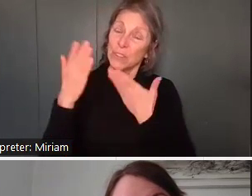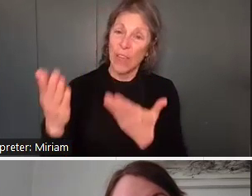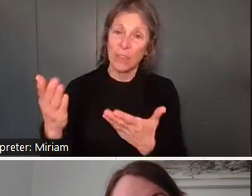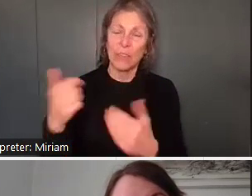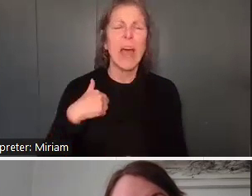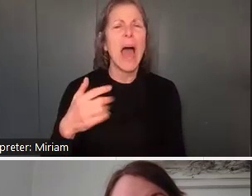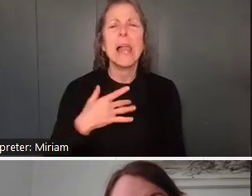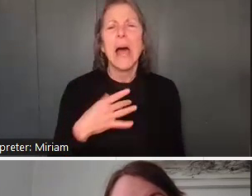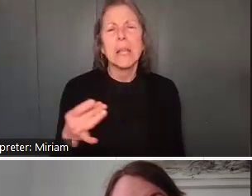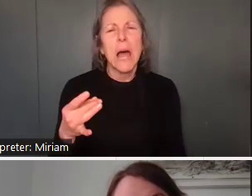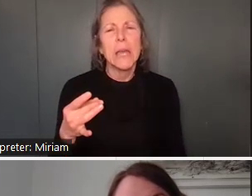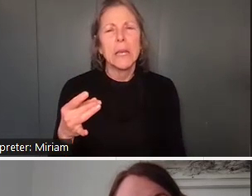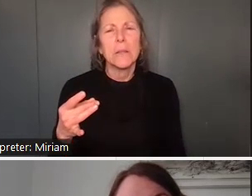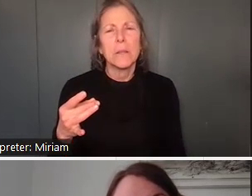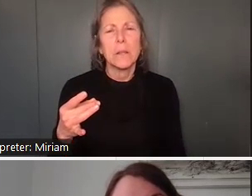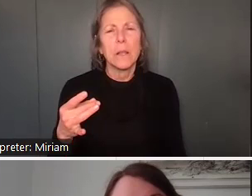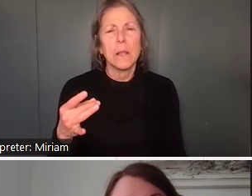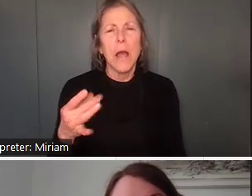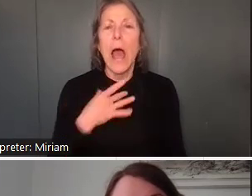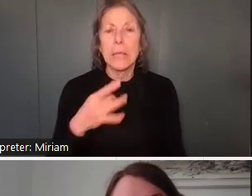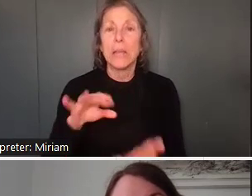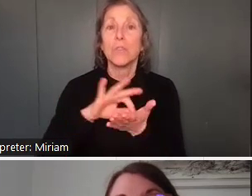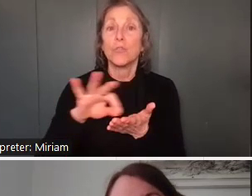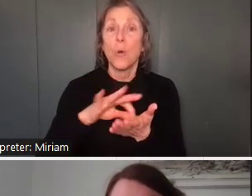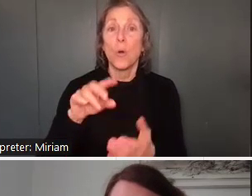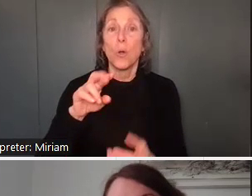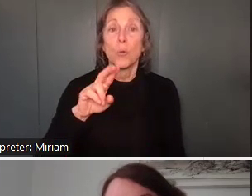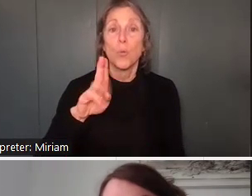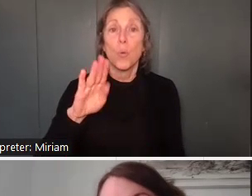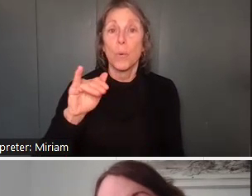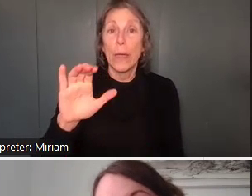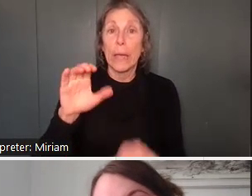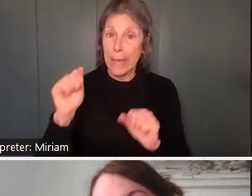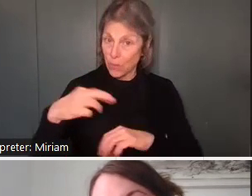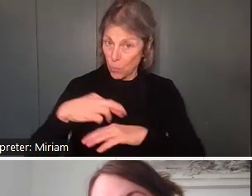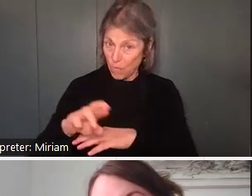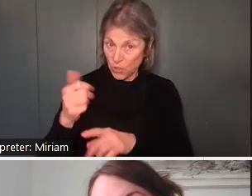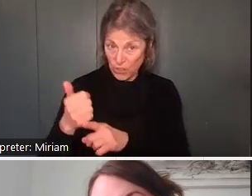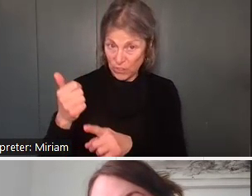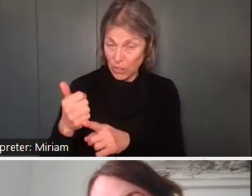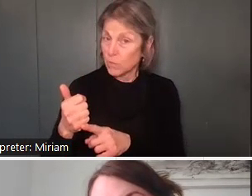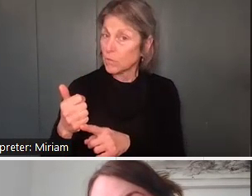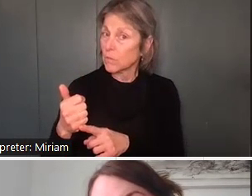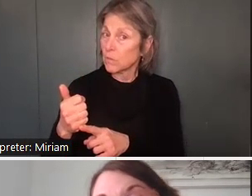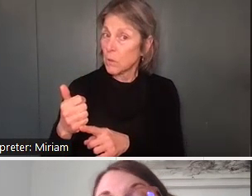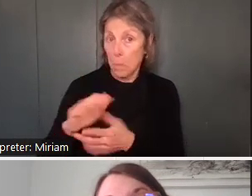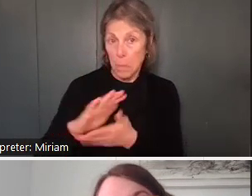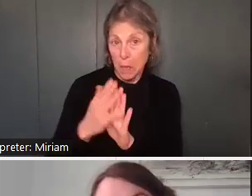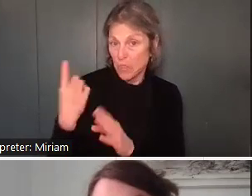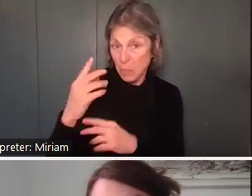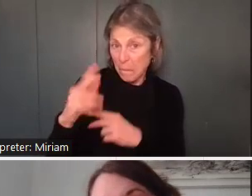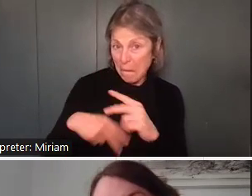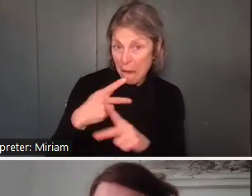liked the scoring rubric. Could the references be some sort of scoring rubric or like